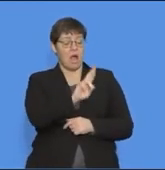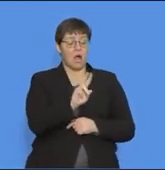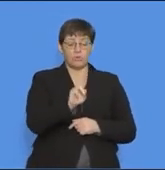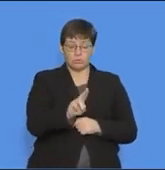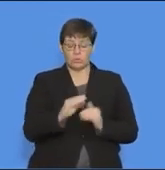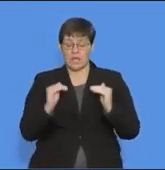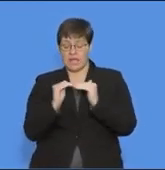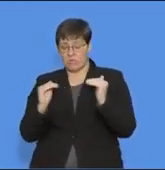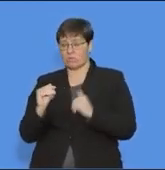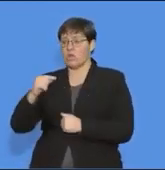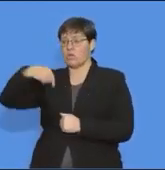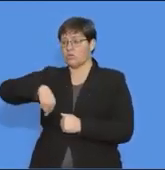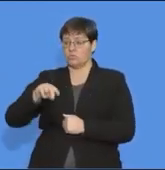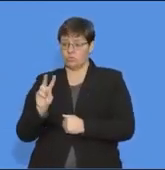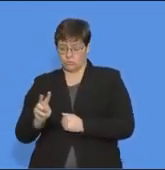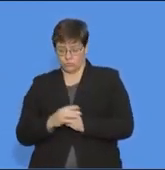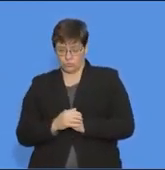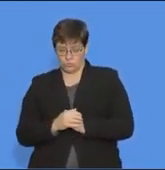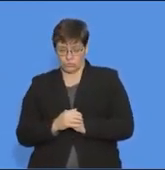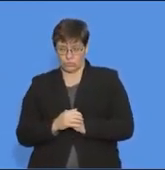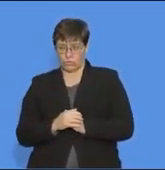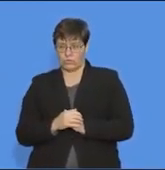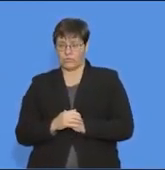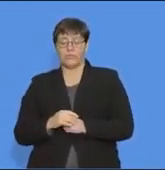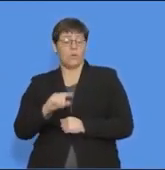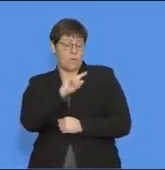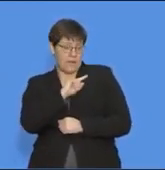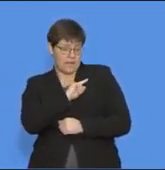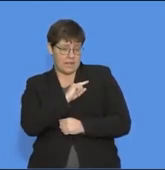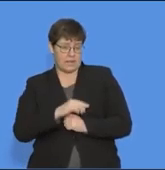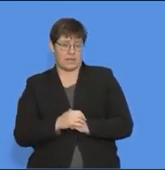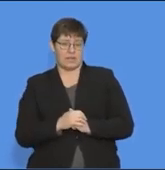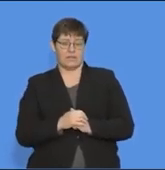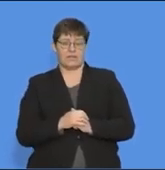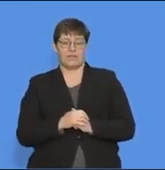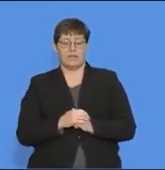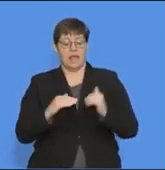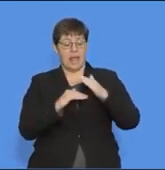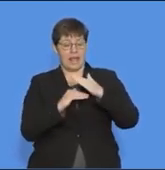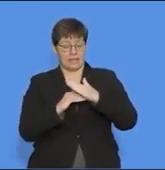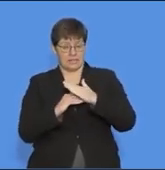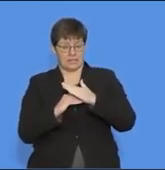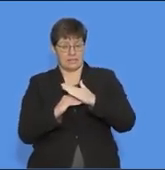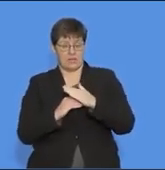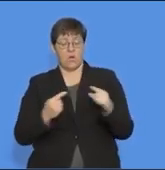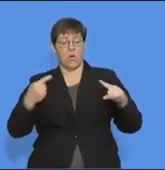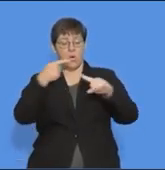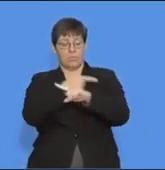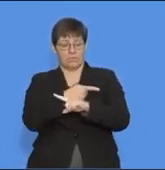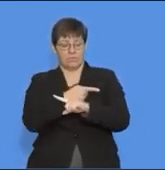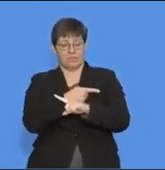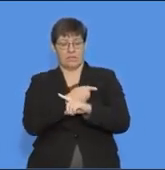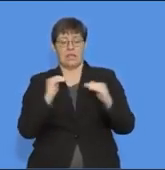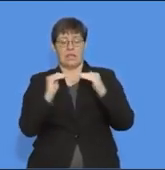R2 is equals to Q2, and this is because it's angles